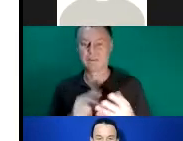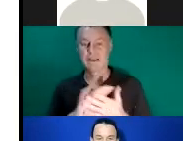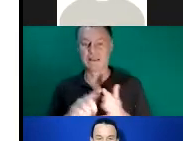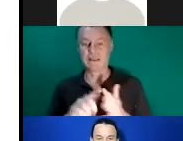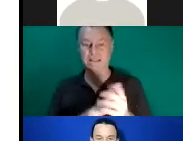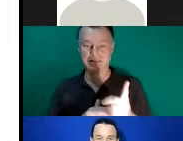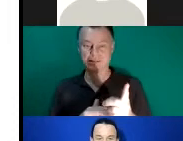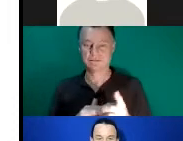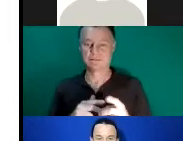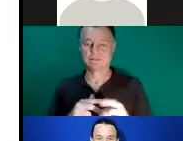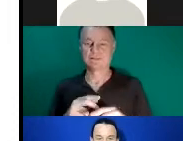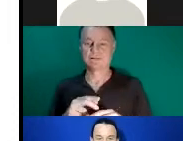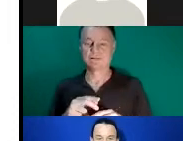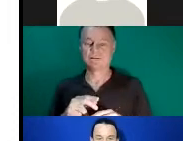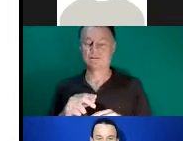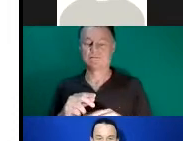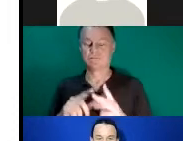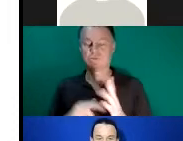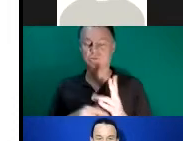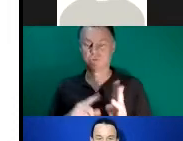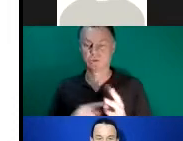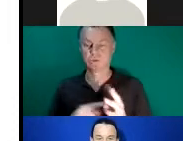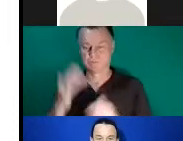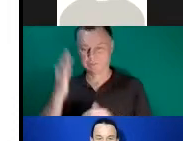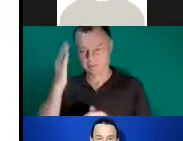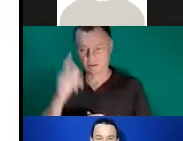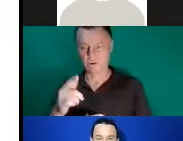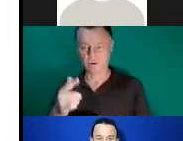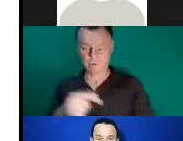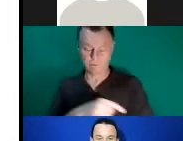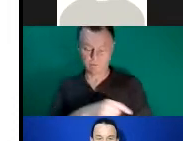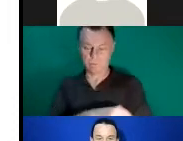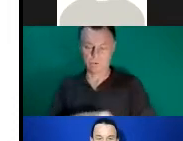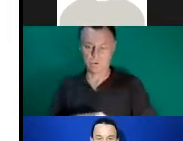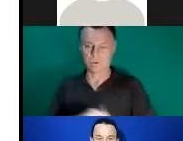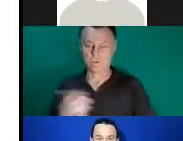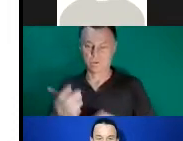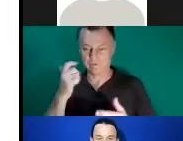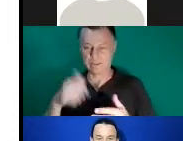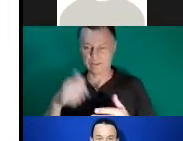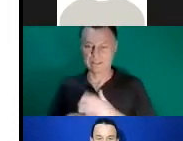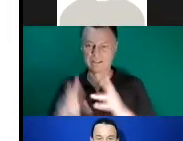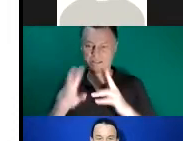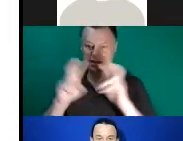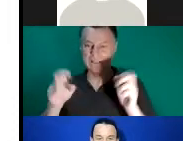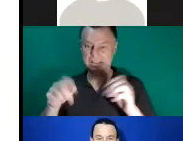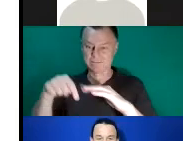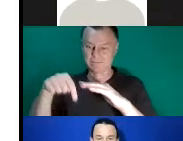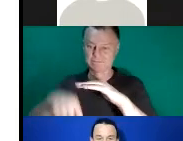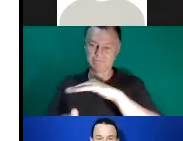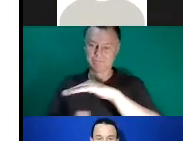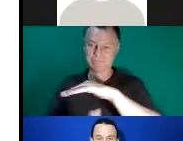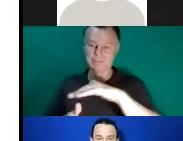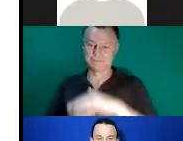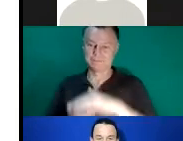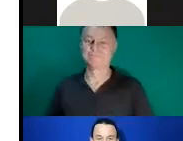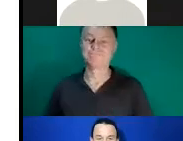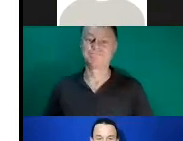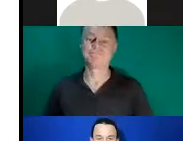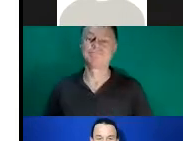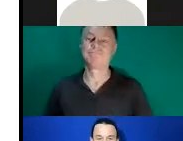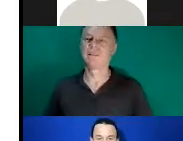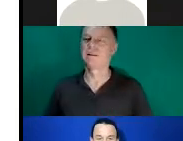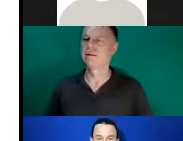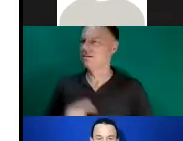the daughter of Julia Connor, and it is believed her bones were found in the basement of the castle. She was reported